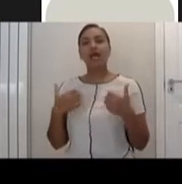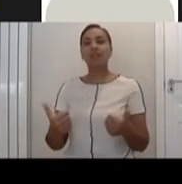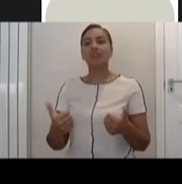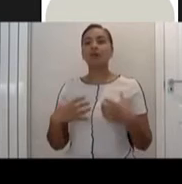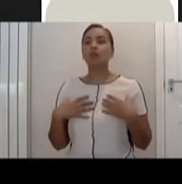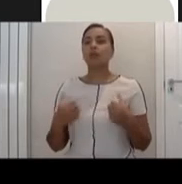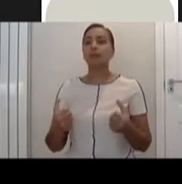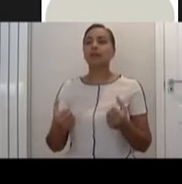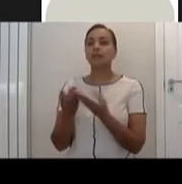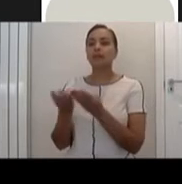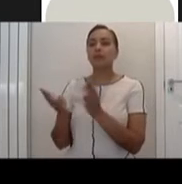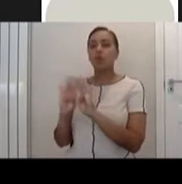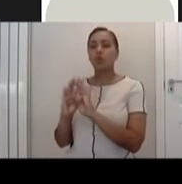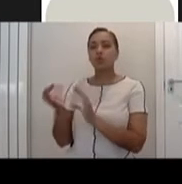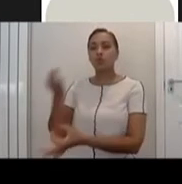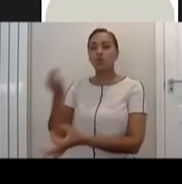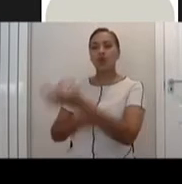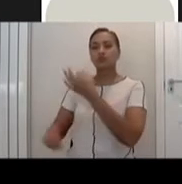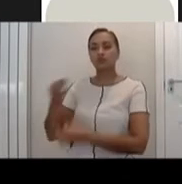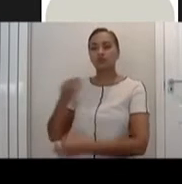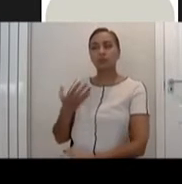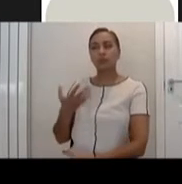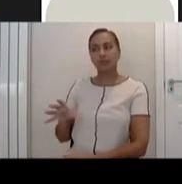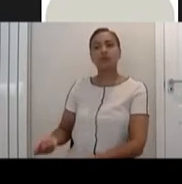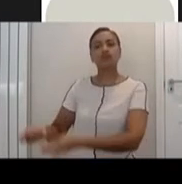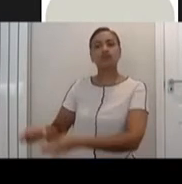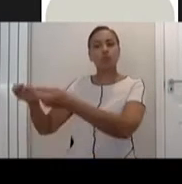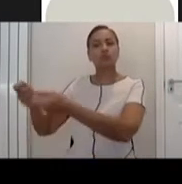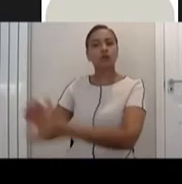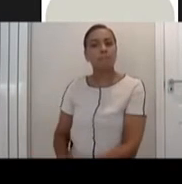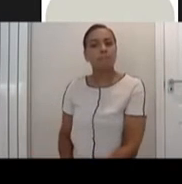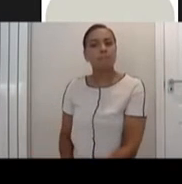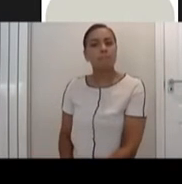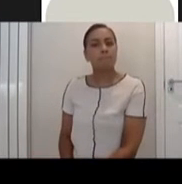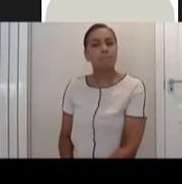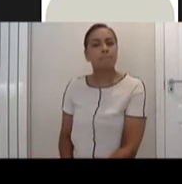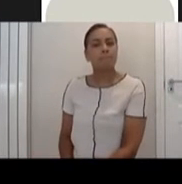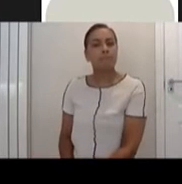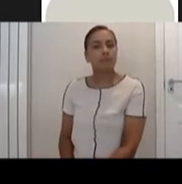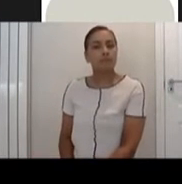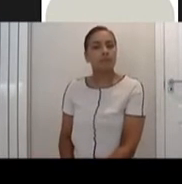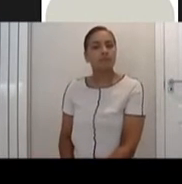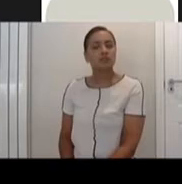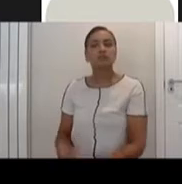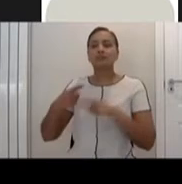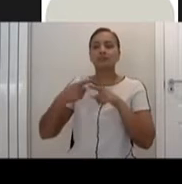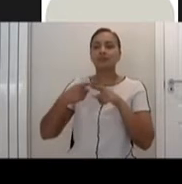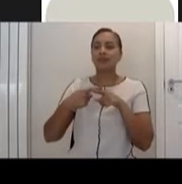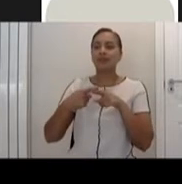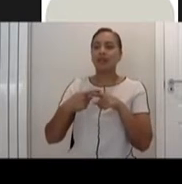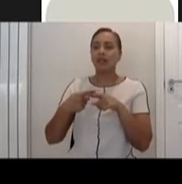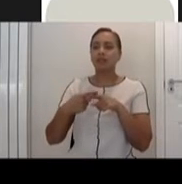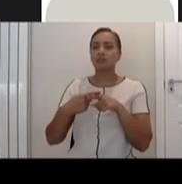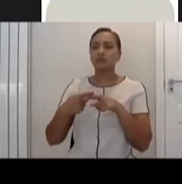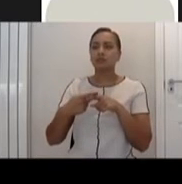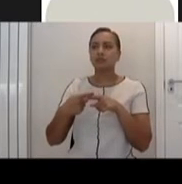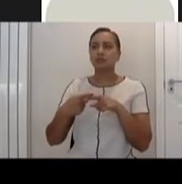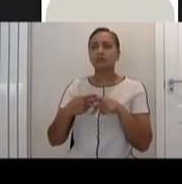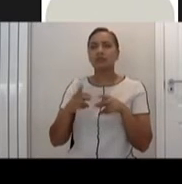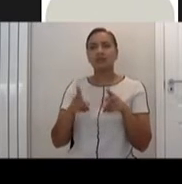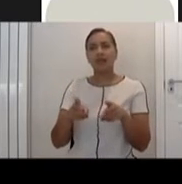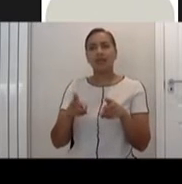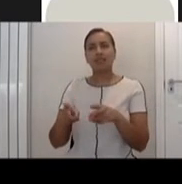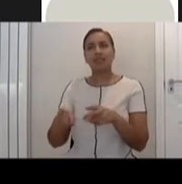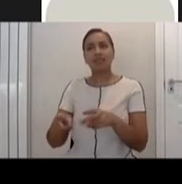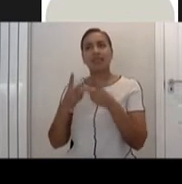week. In terms of absolute numbers, I can forward them to you later on. In England as a whole, I think the proportion of deaths in care